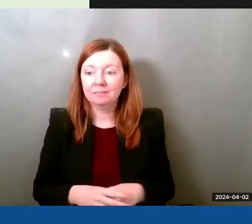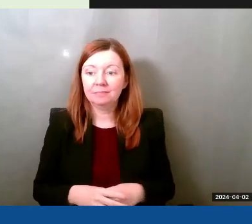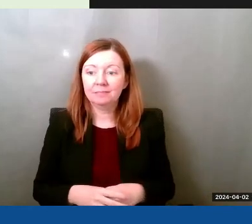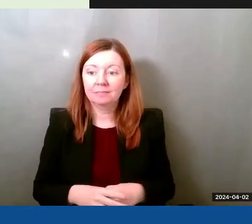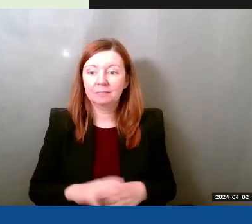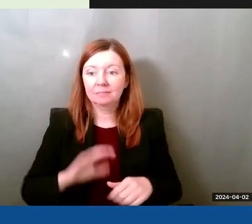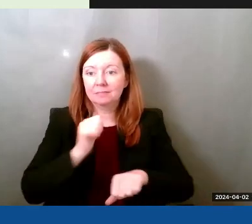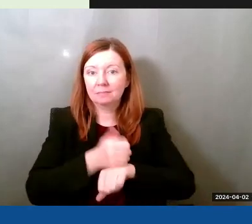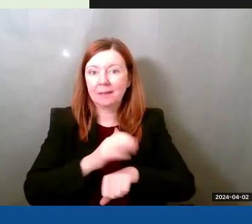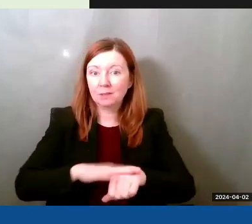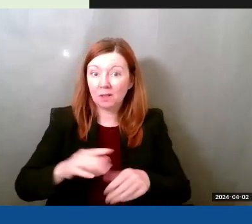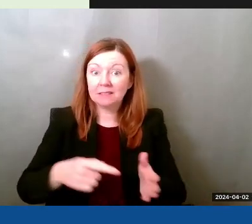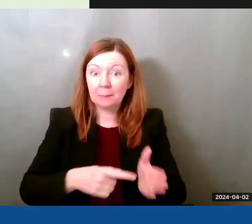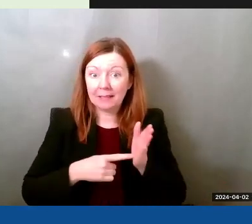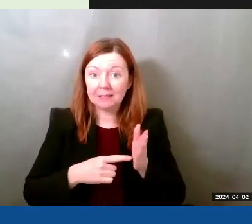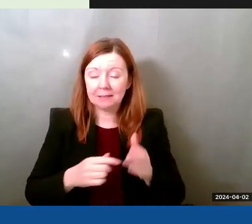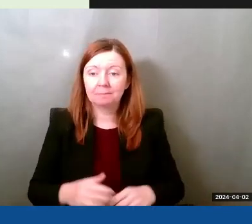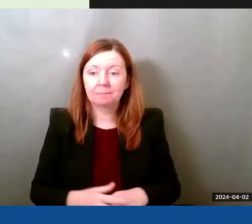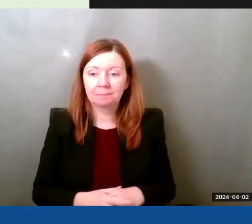based on their demand.